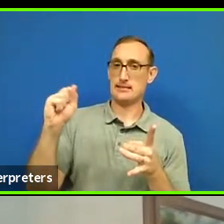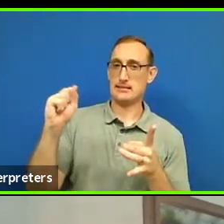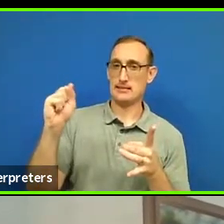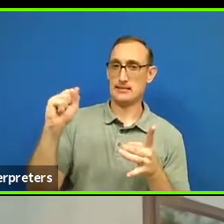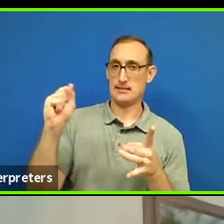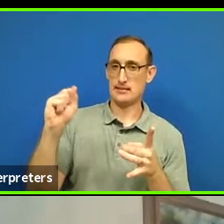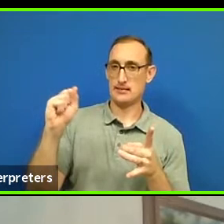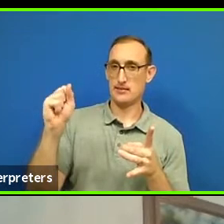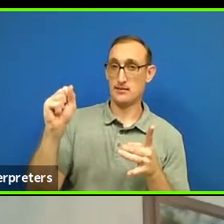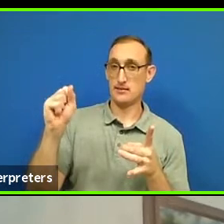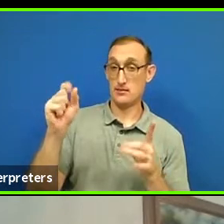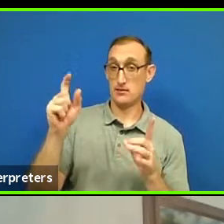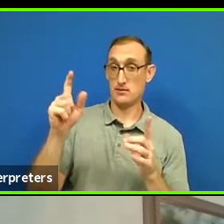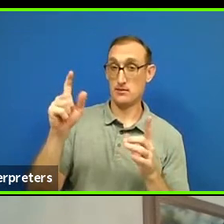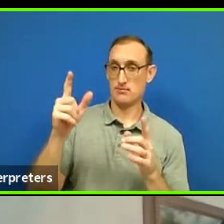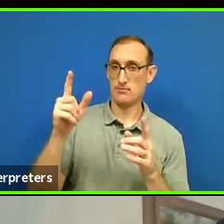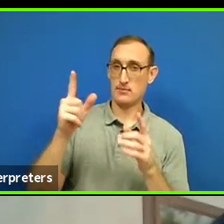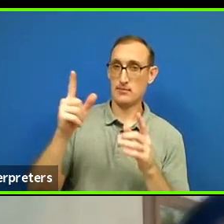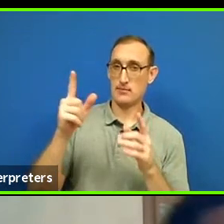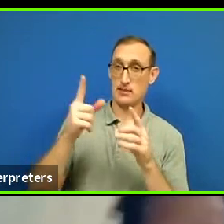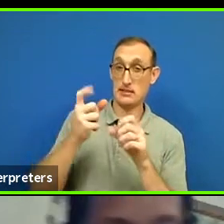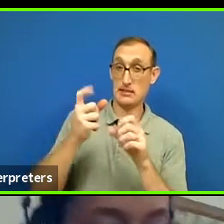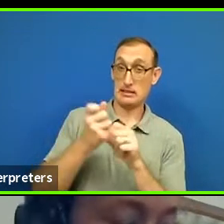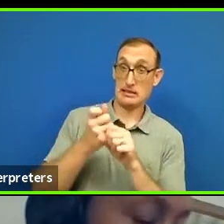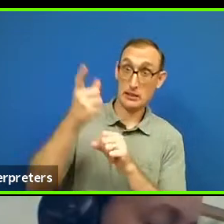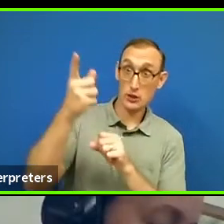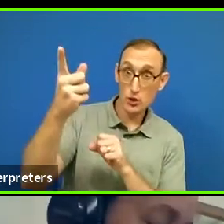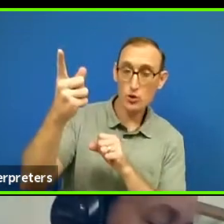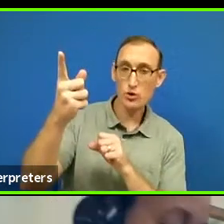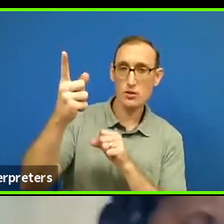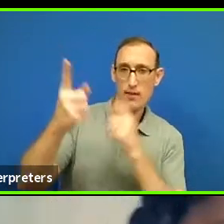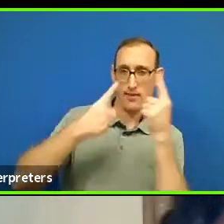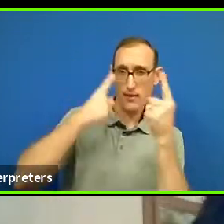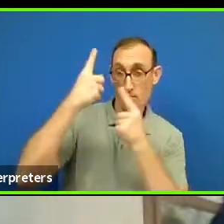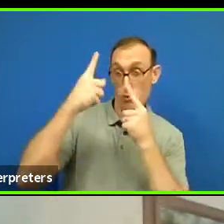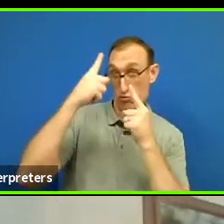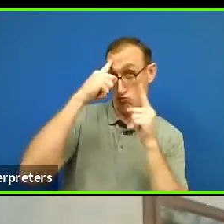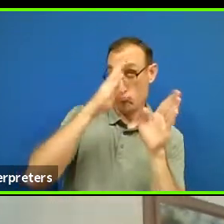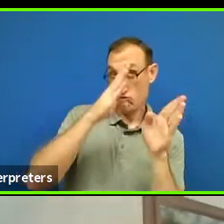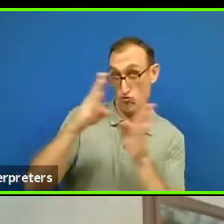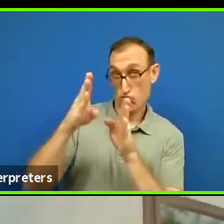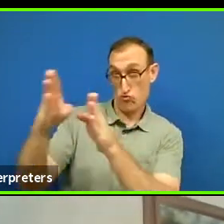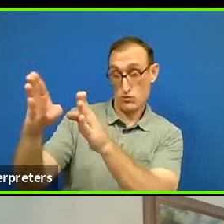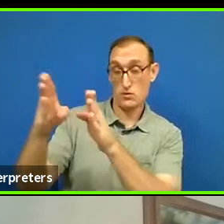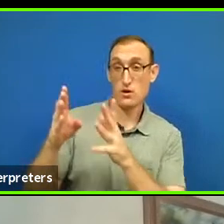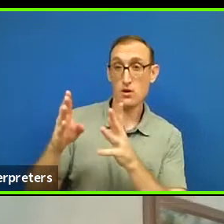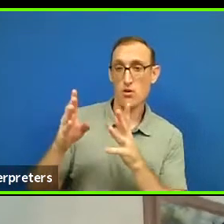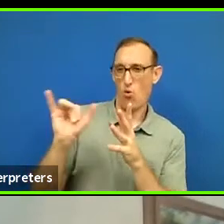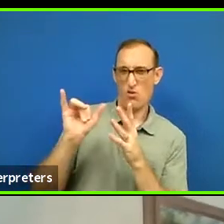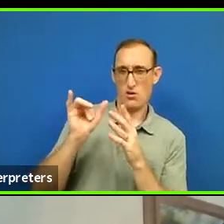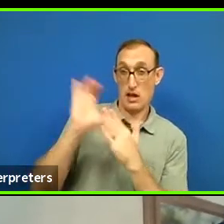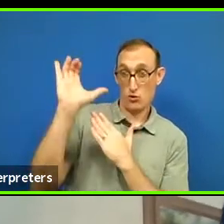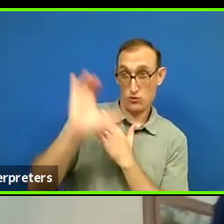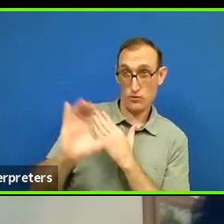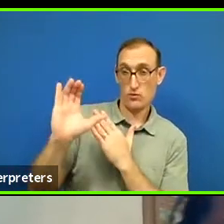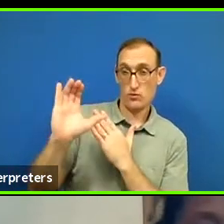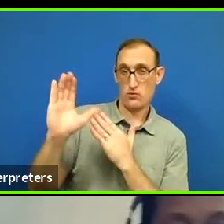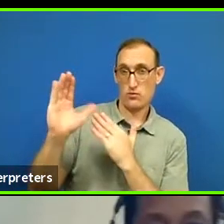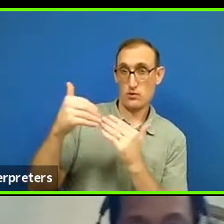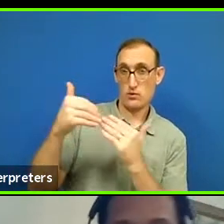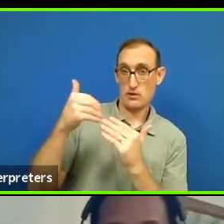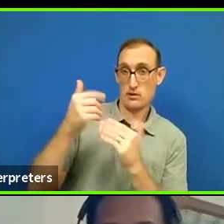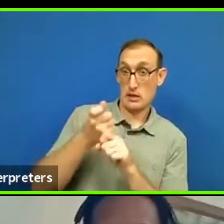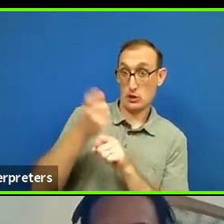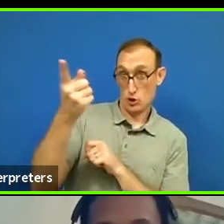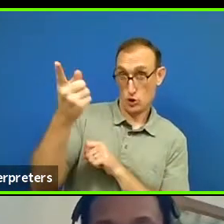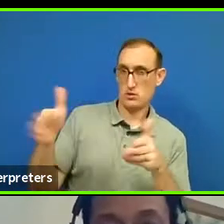strategic plan, and maybe we set up, I know we've got this on here to look at our calendar for next year to just introduce it to us so that we can again affirm that